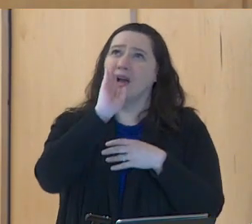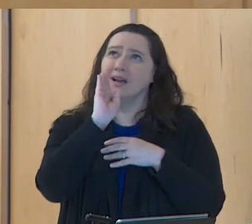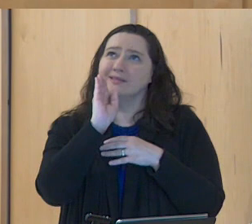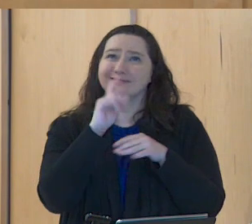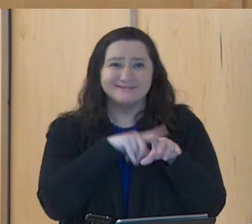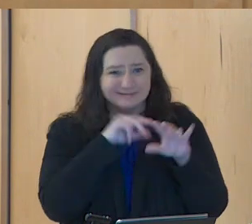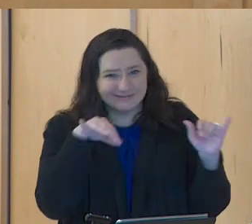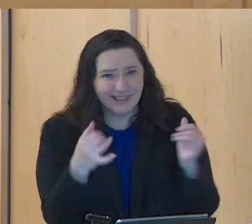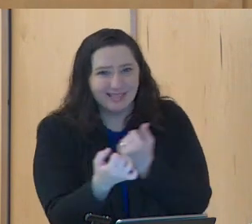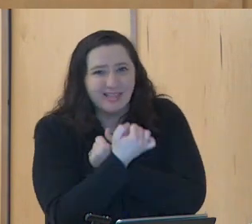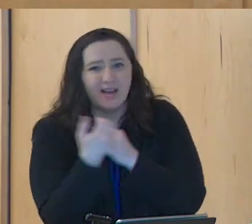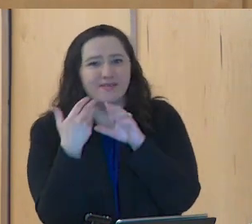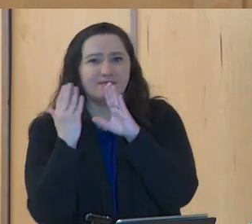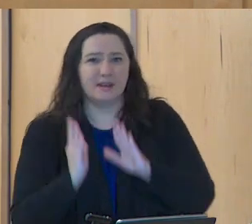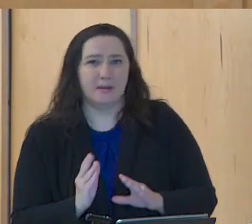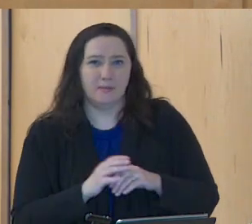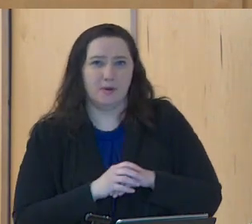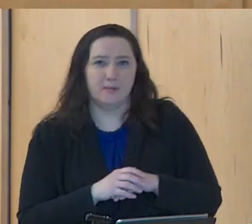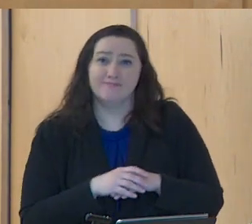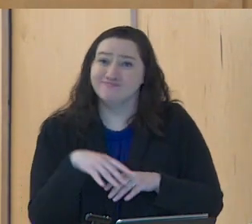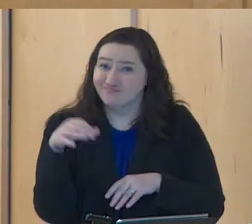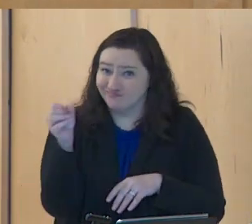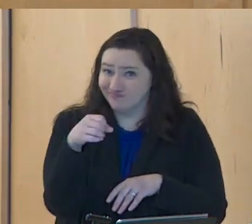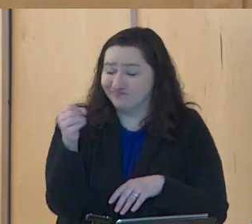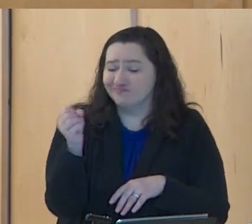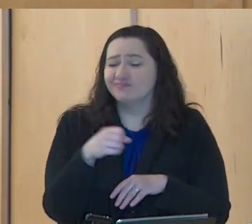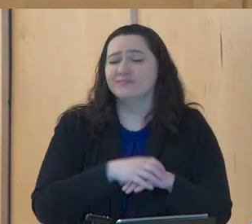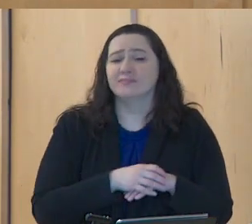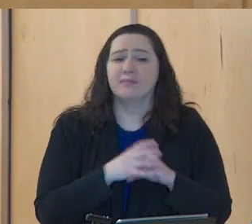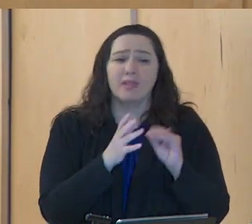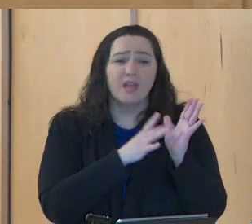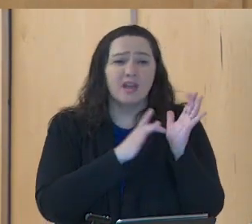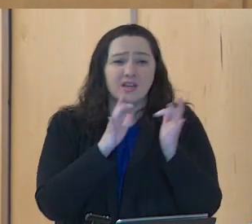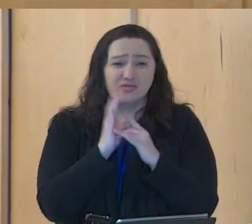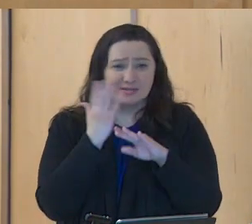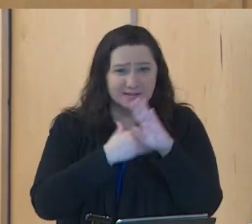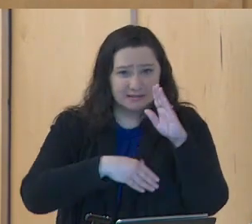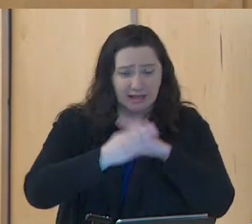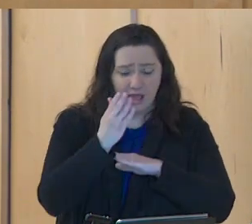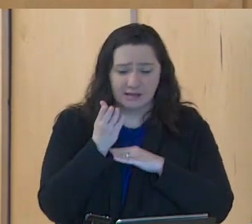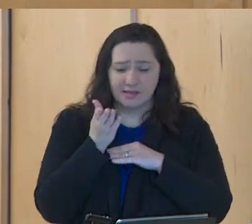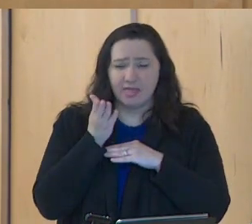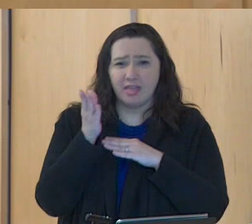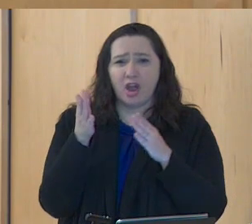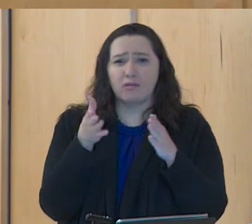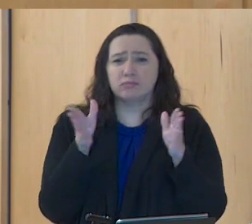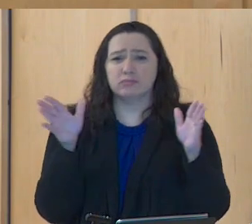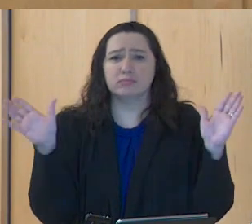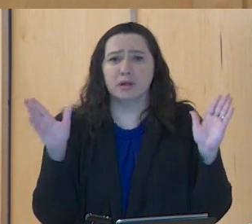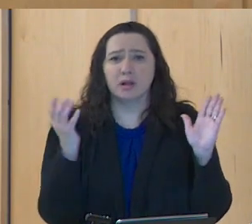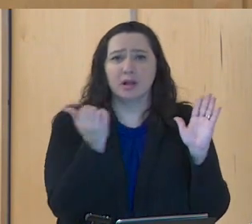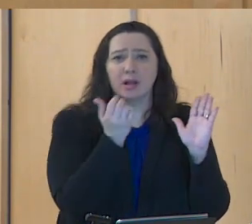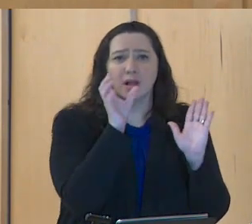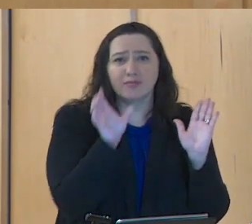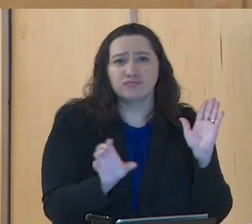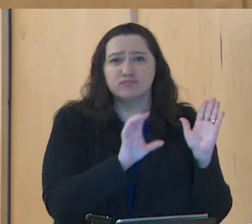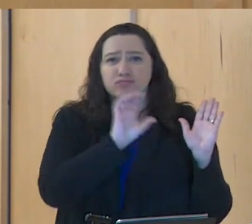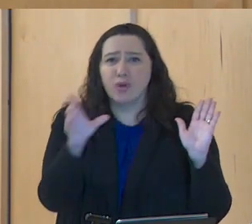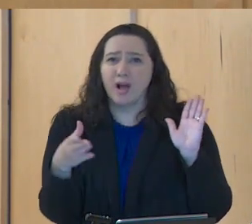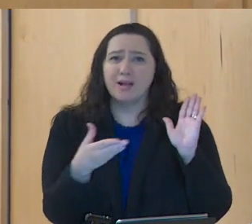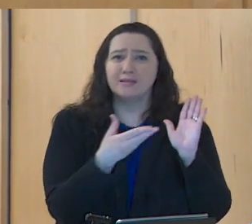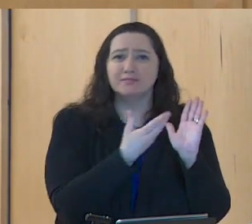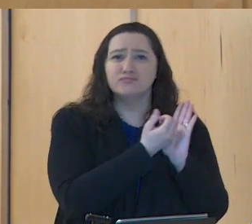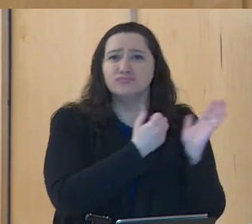neighbor. Yes, if Jesus stretched out his hands on the cross to save all people, then it is